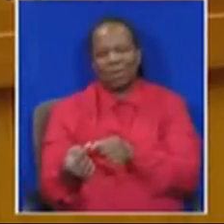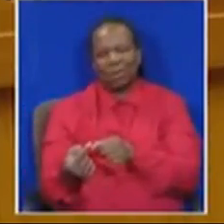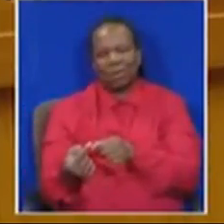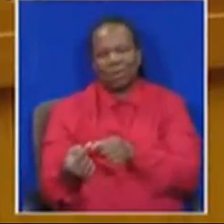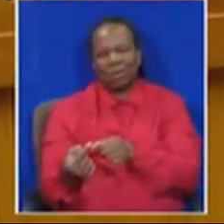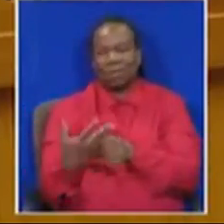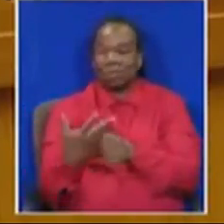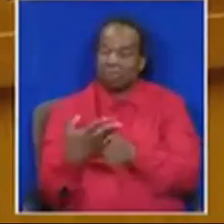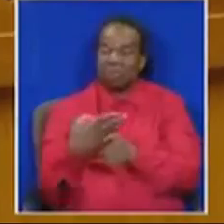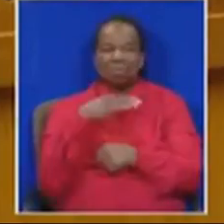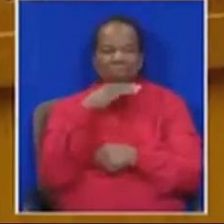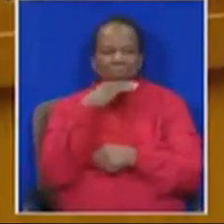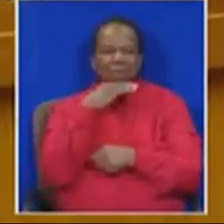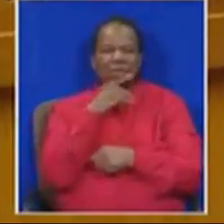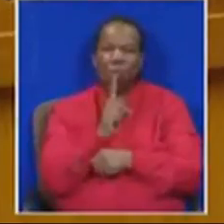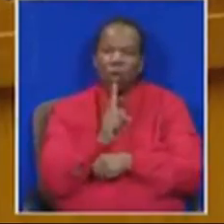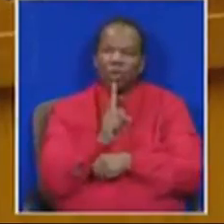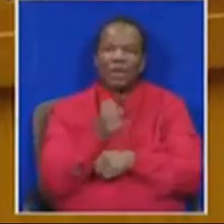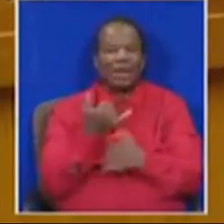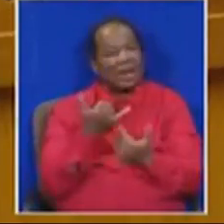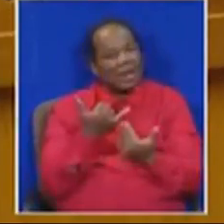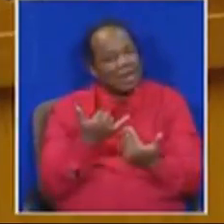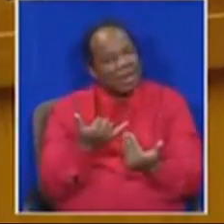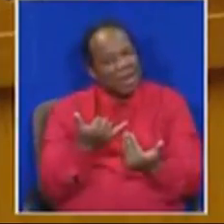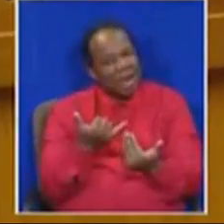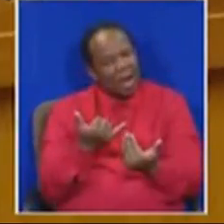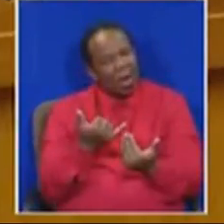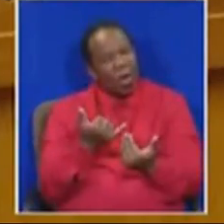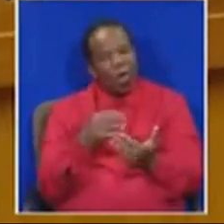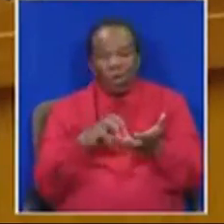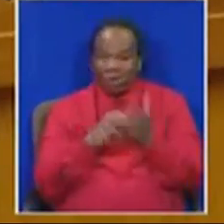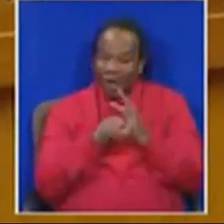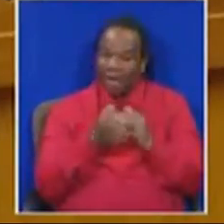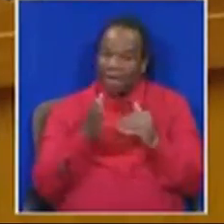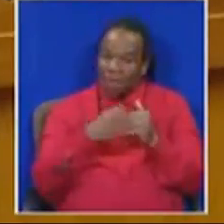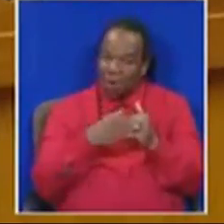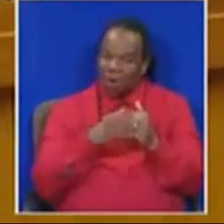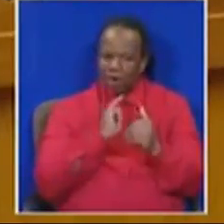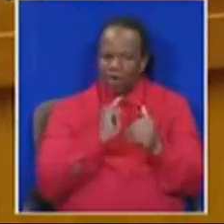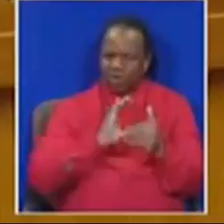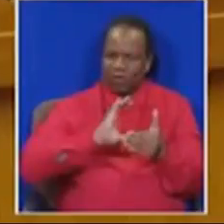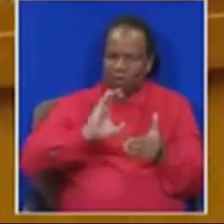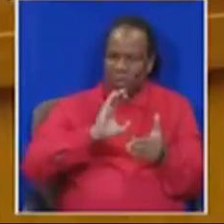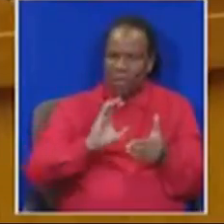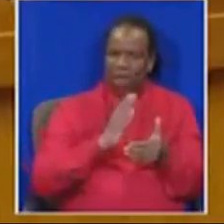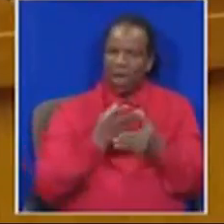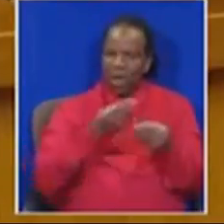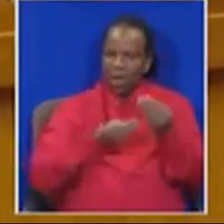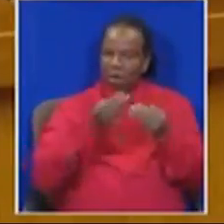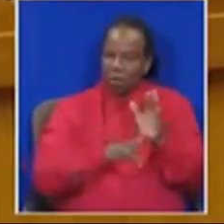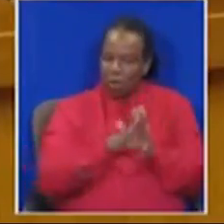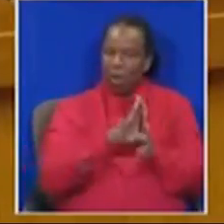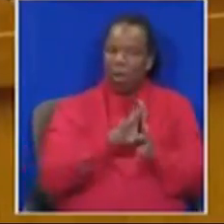that as we pursue higher levels of economic growth and investment, we need to take